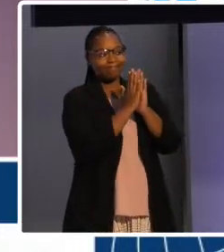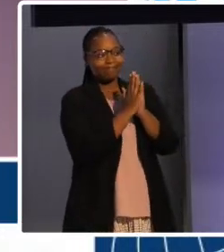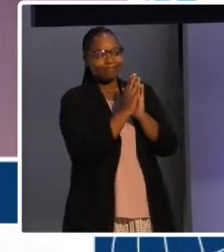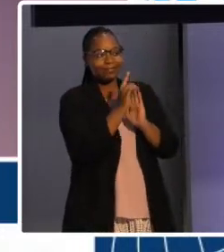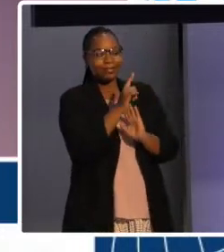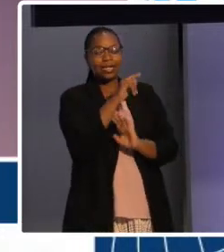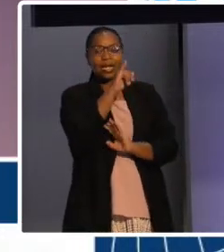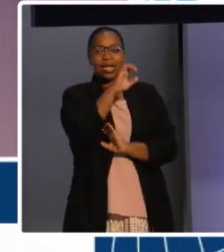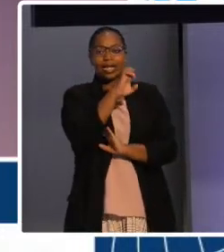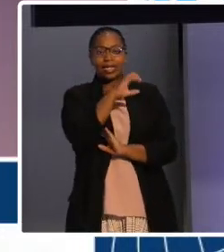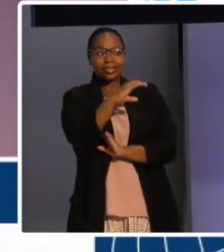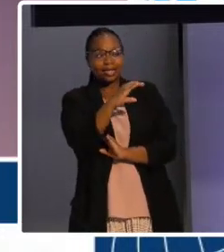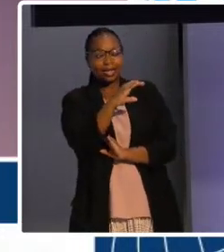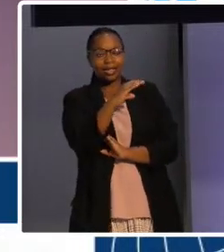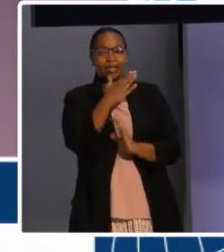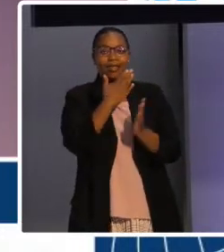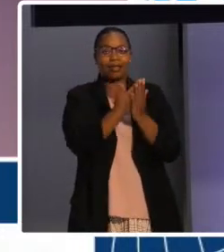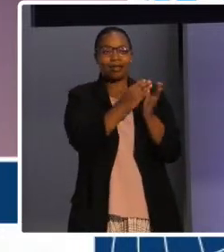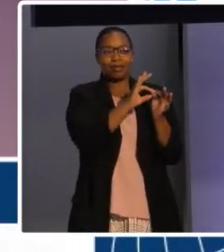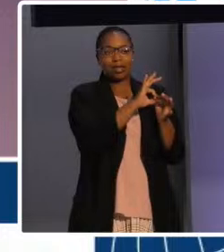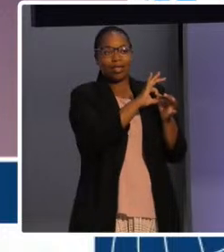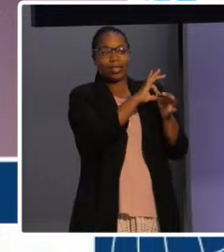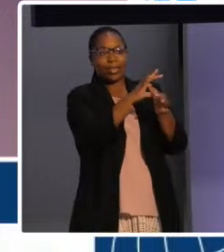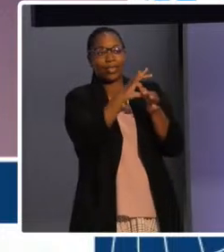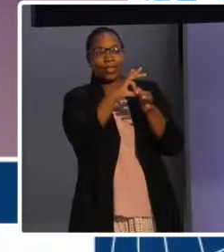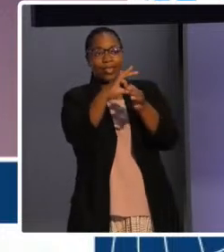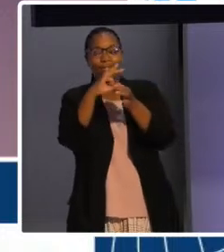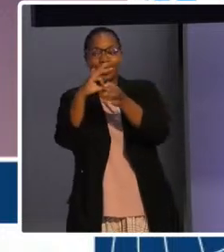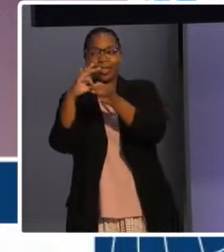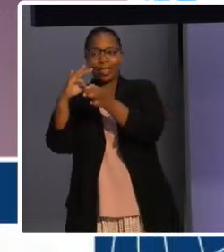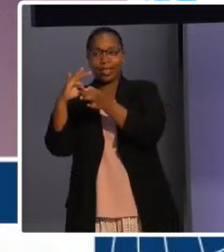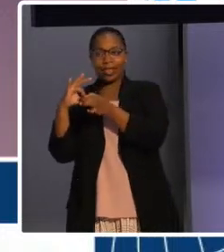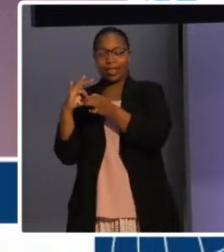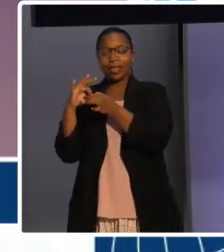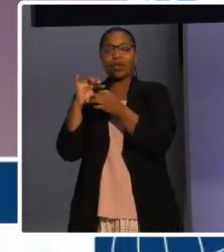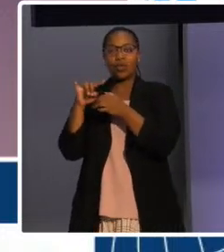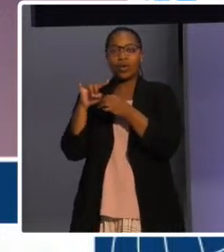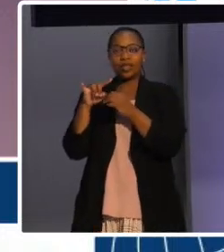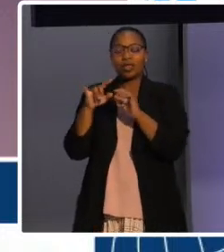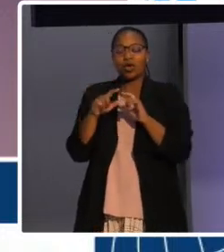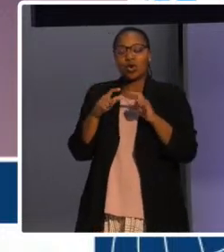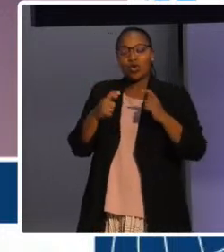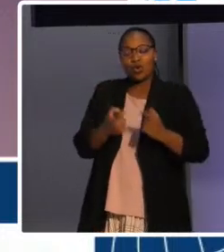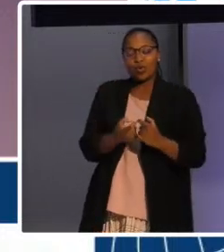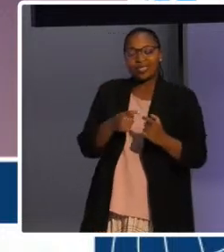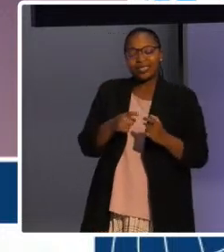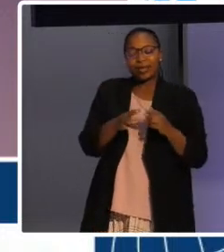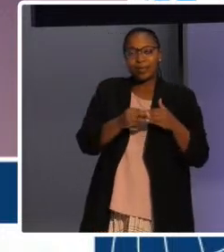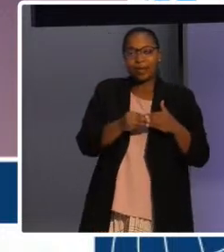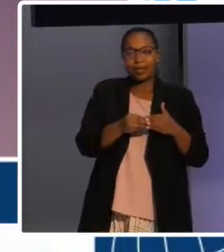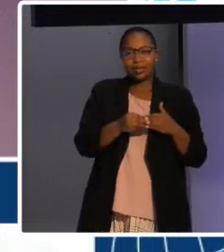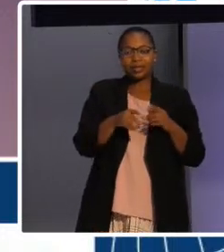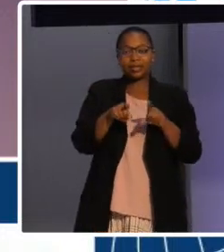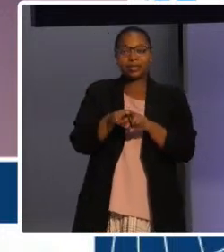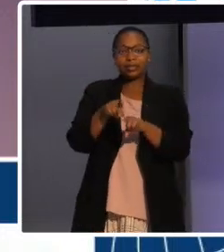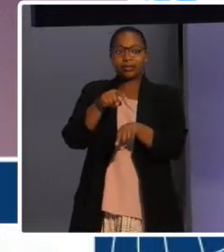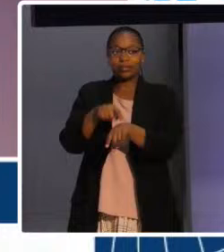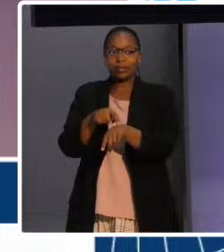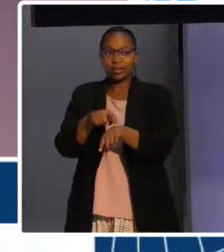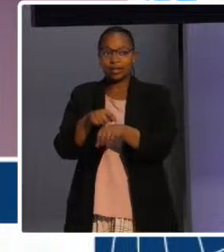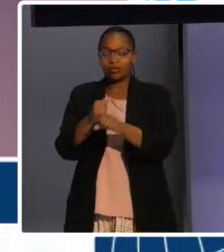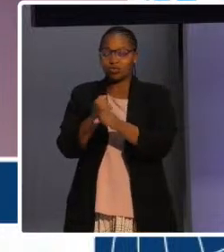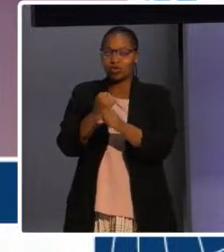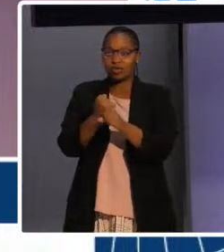work collaboratively with the Executive Committee members while at the same time working to